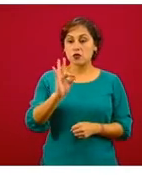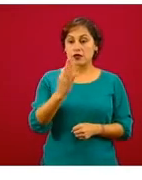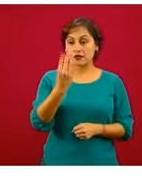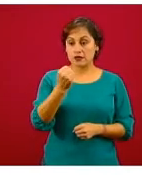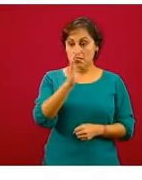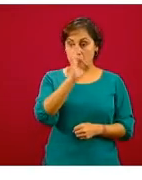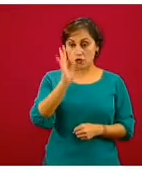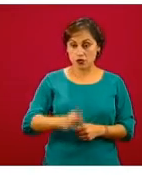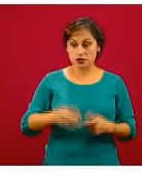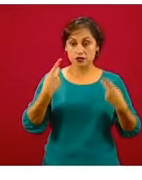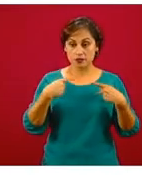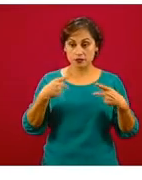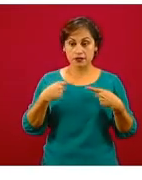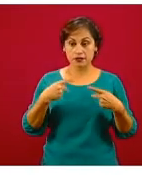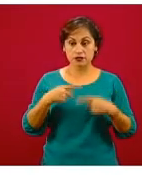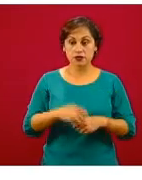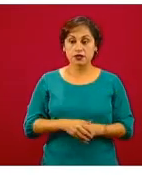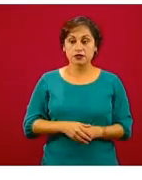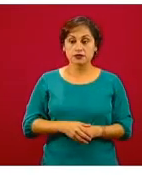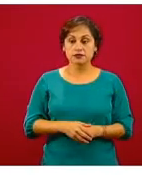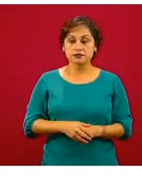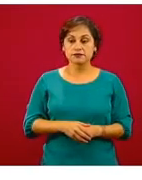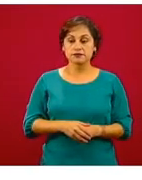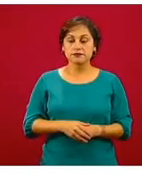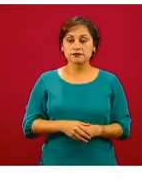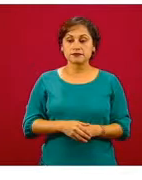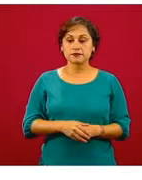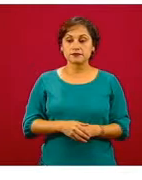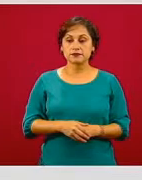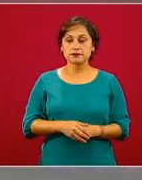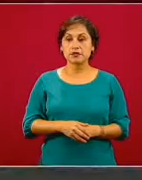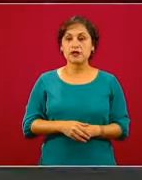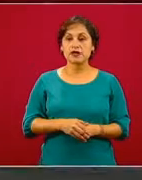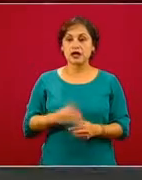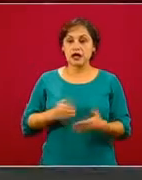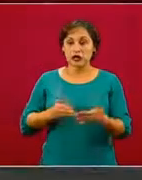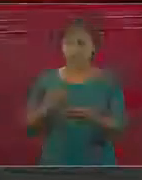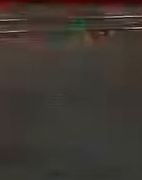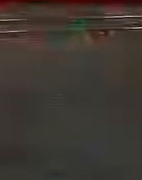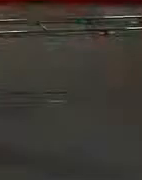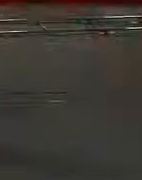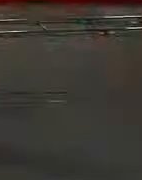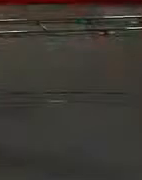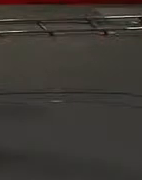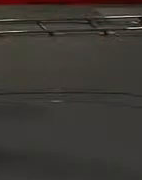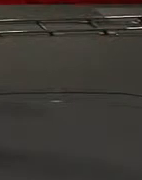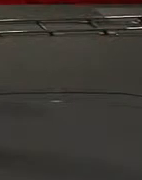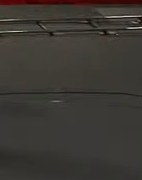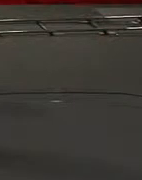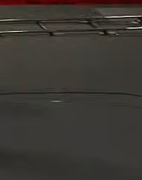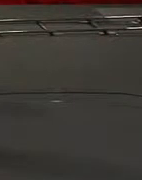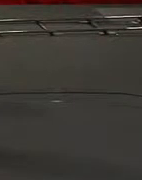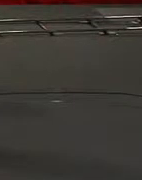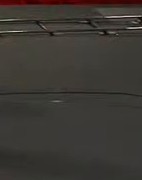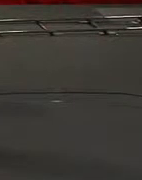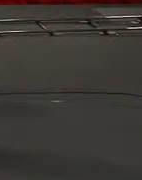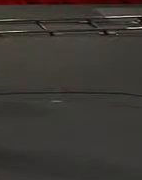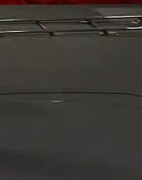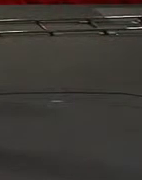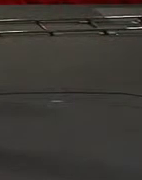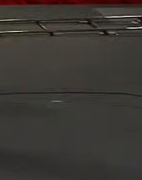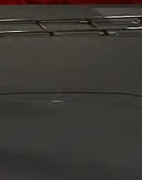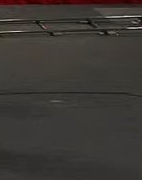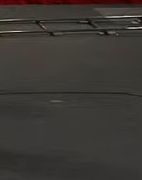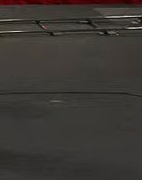Almost half of people who have had problems in getting medical care have chosen to hide